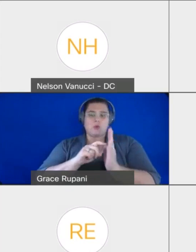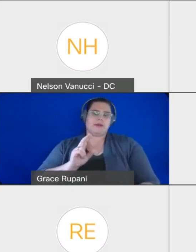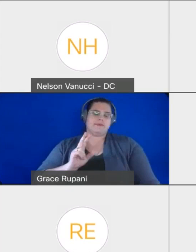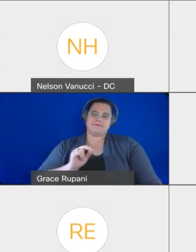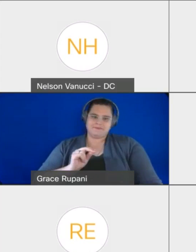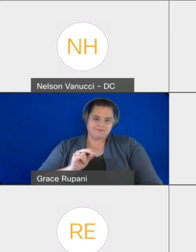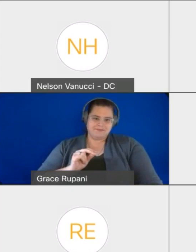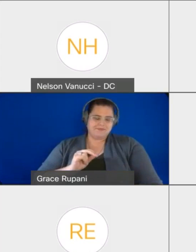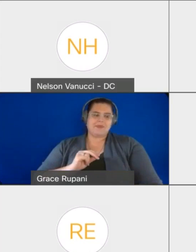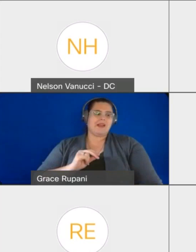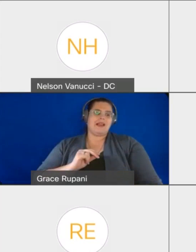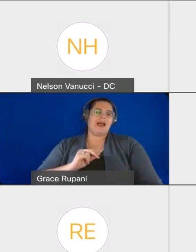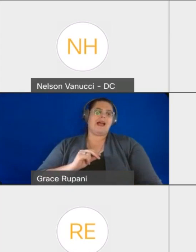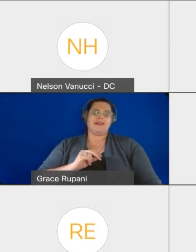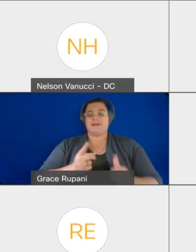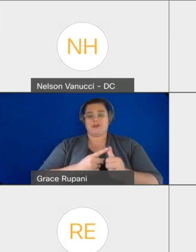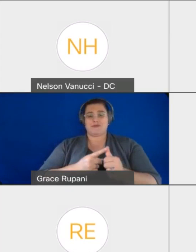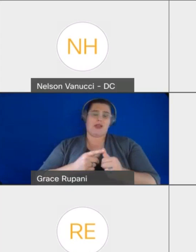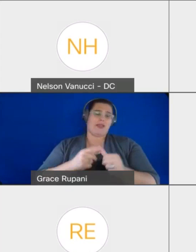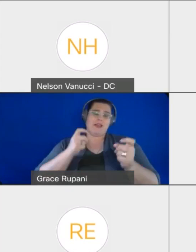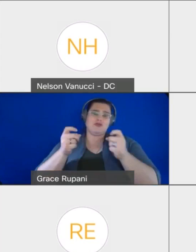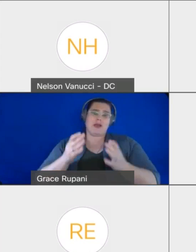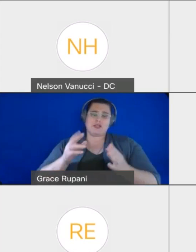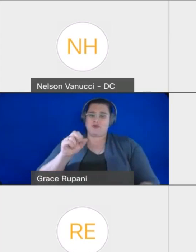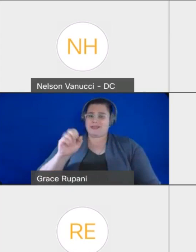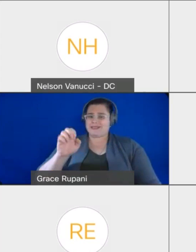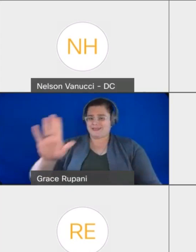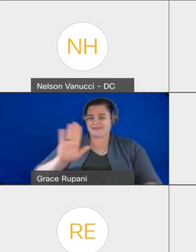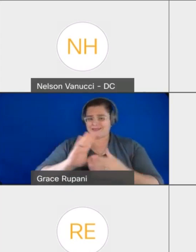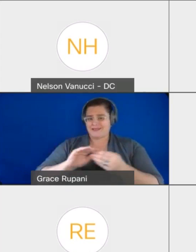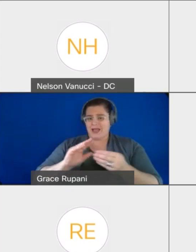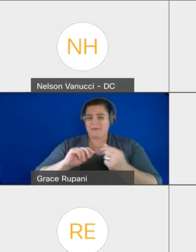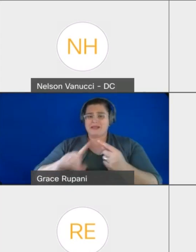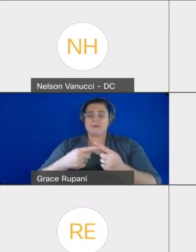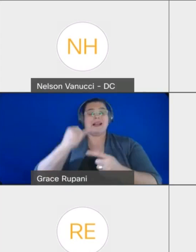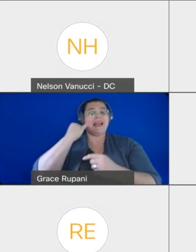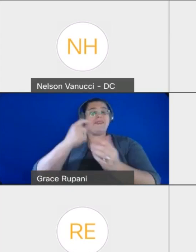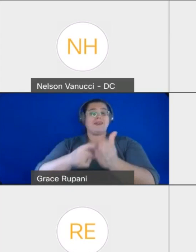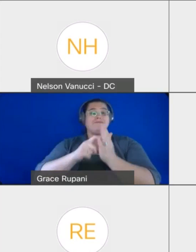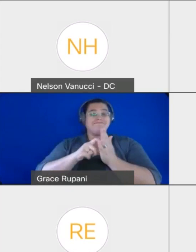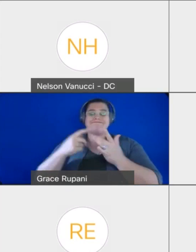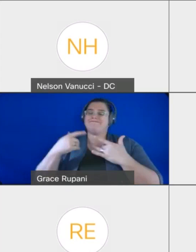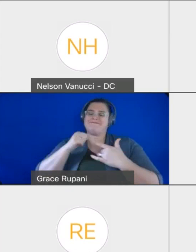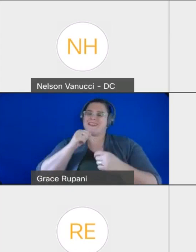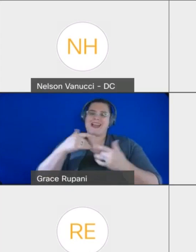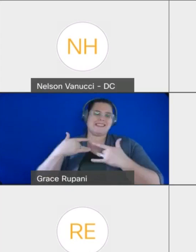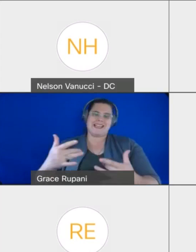One, I agree with Director Reese's comments about how mandating things is usually not the best way to get buy-in.